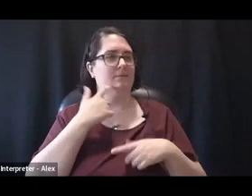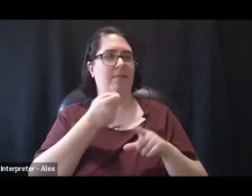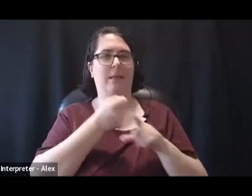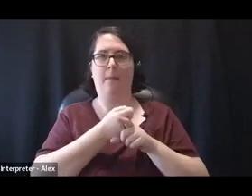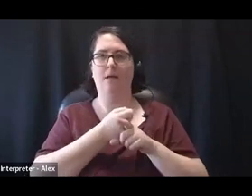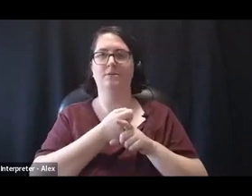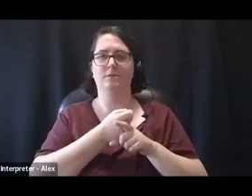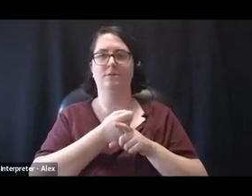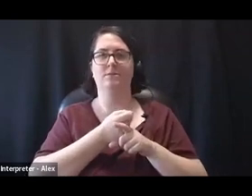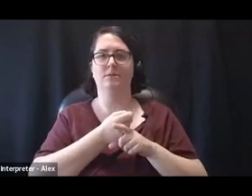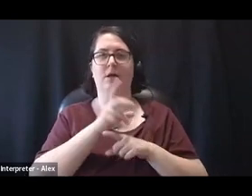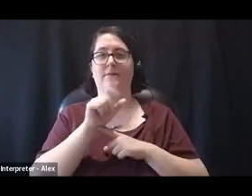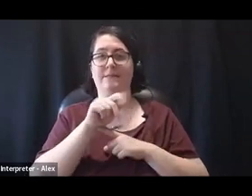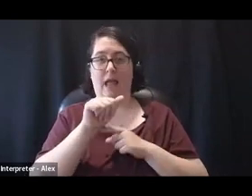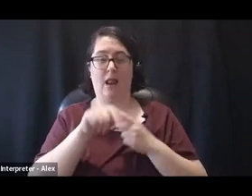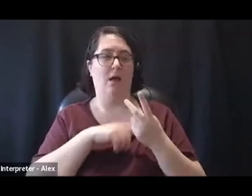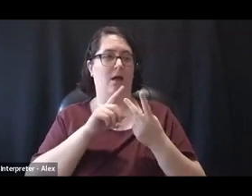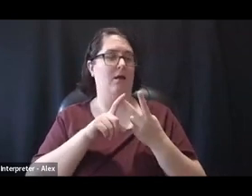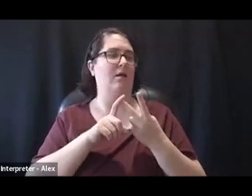of data and